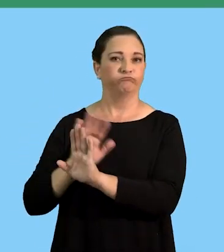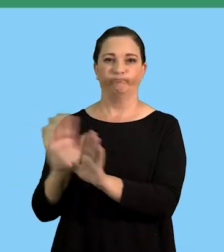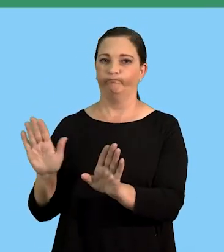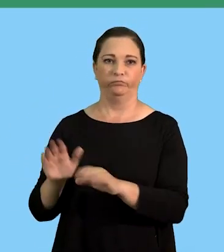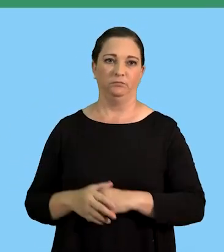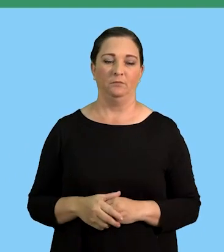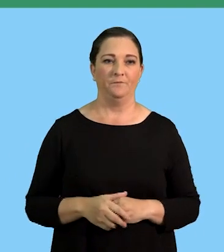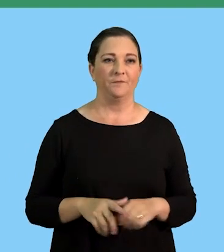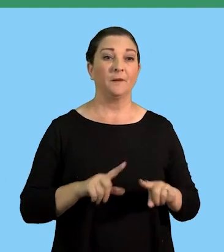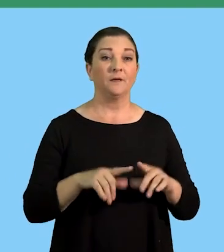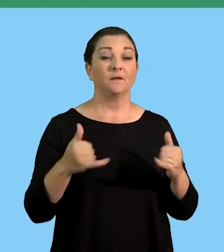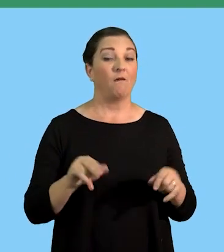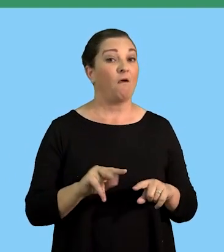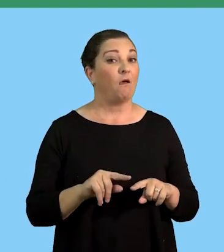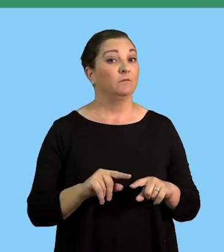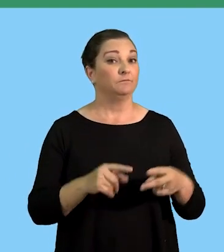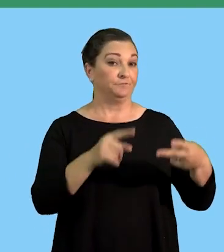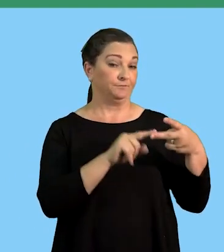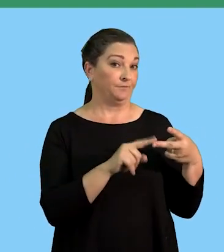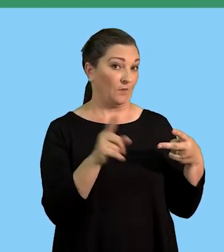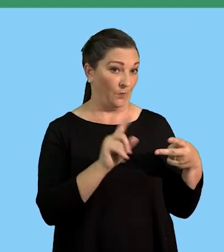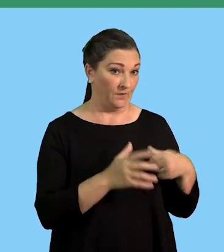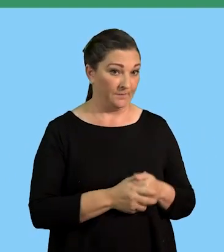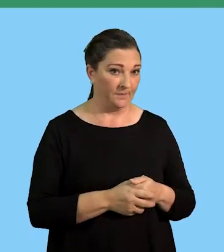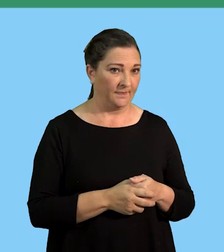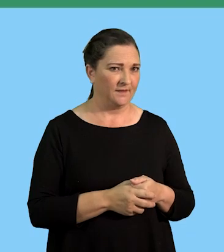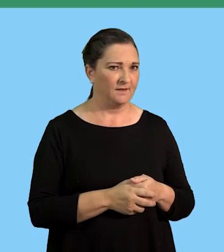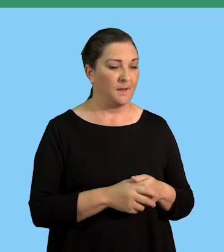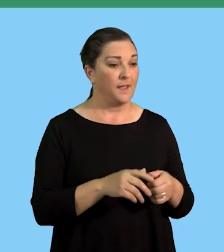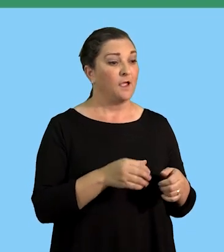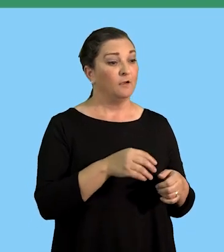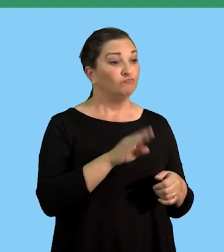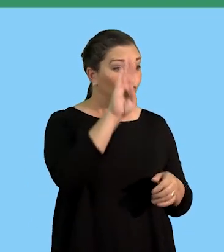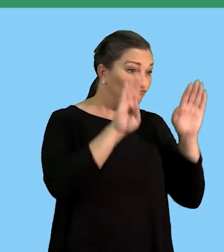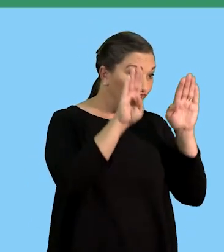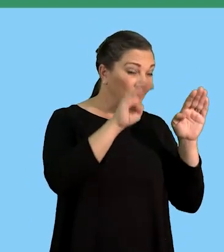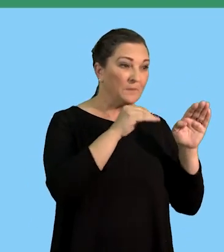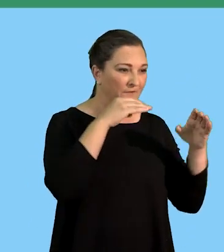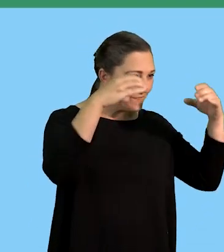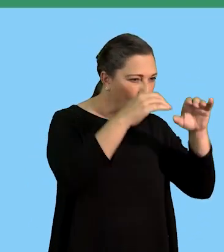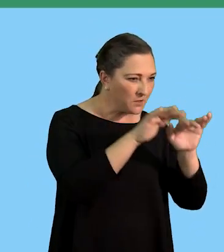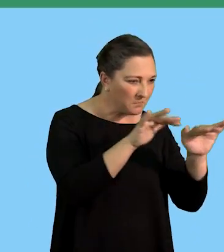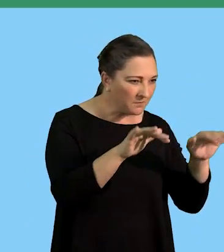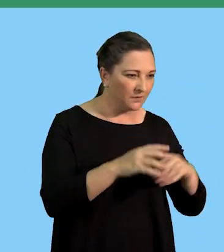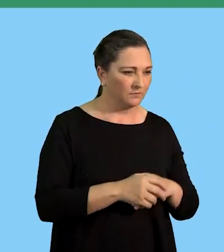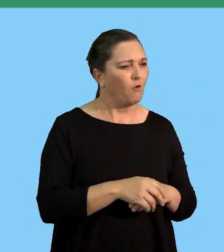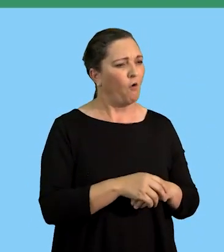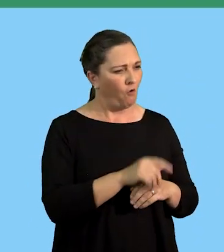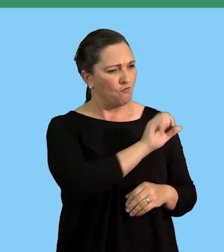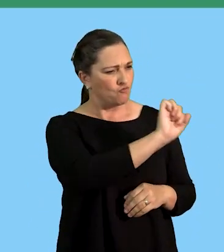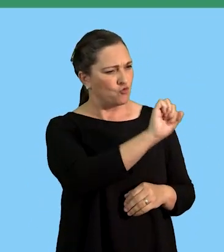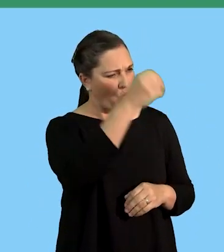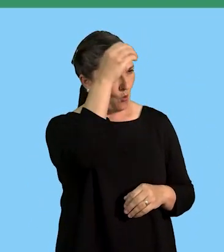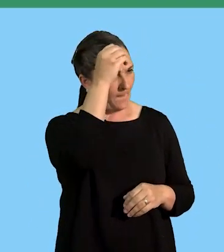involving employees. And then when we look into another aspect, democratic leaders would be people-orientated as employees' feelings